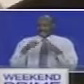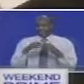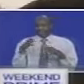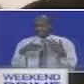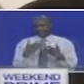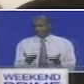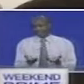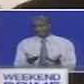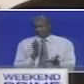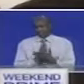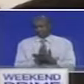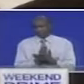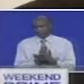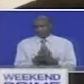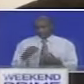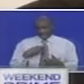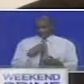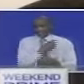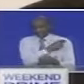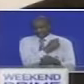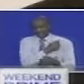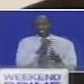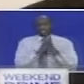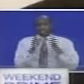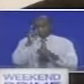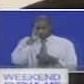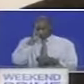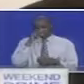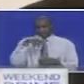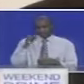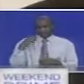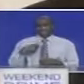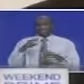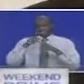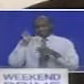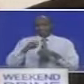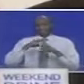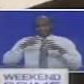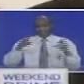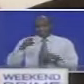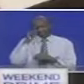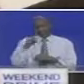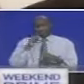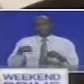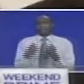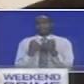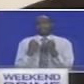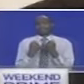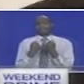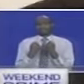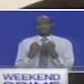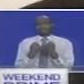And we are telling the Inspector General of Police, you must investigate the incident